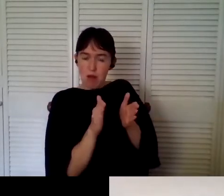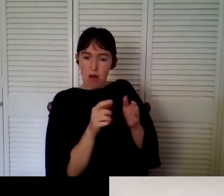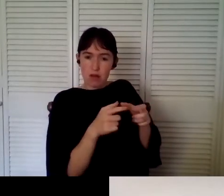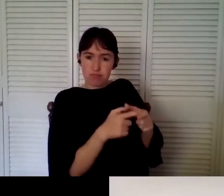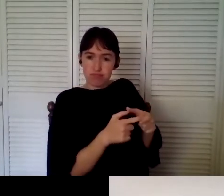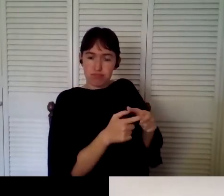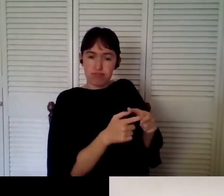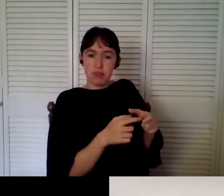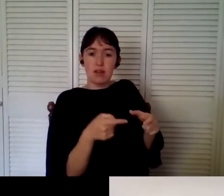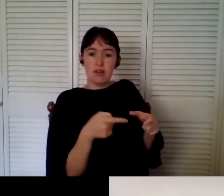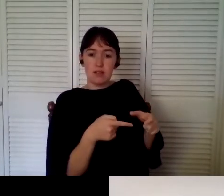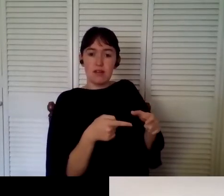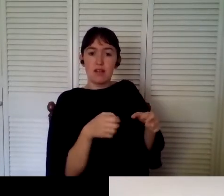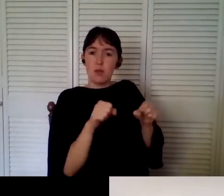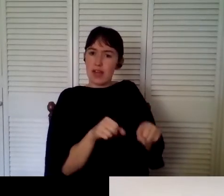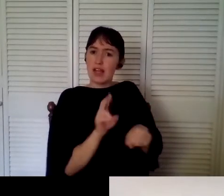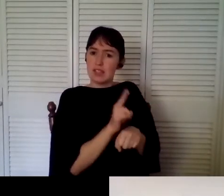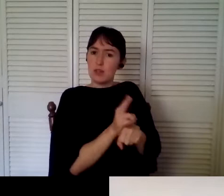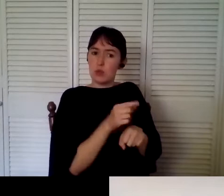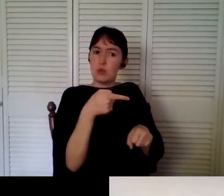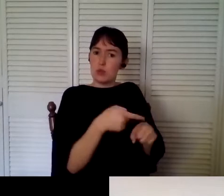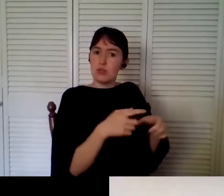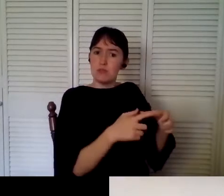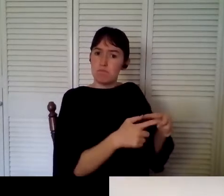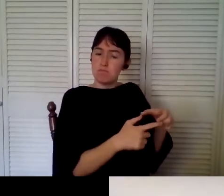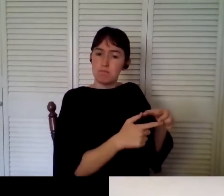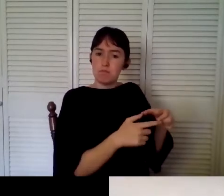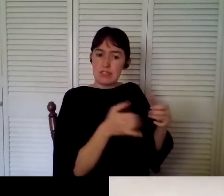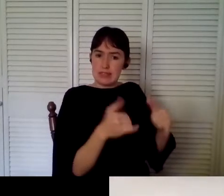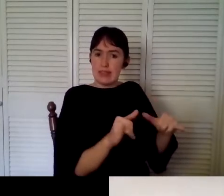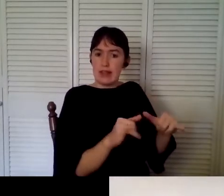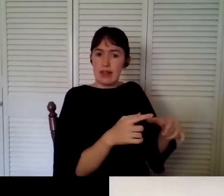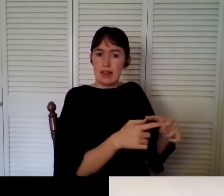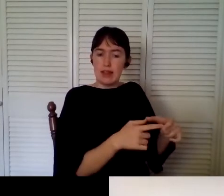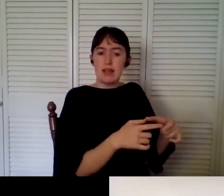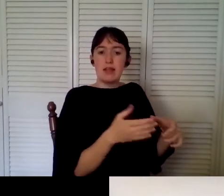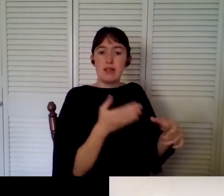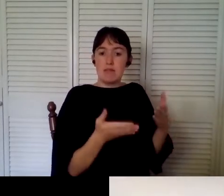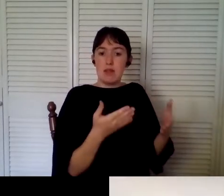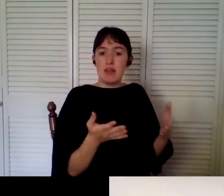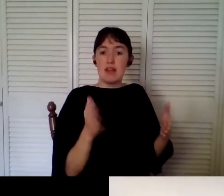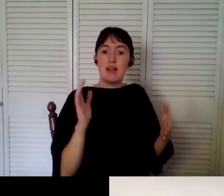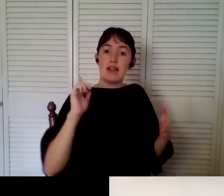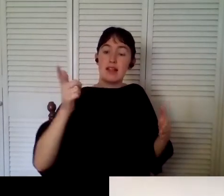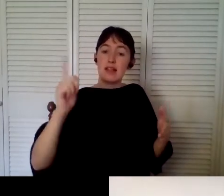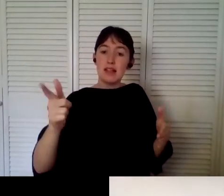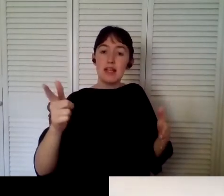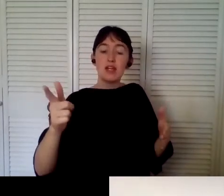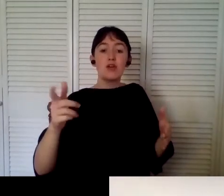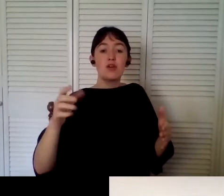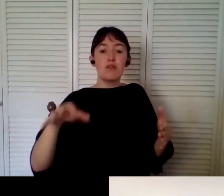hoc cutters and scrapers that would then be discarded and picked up as an archaeologist later as